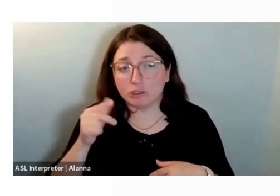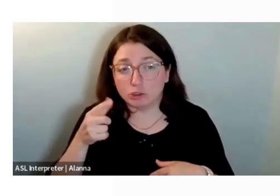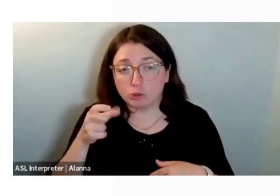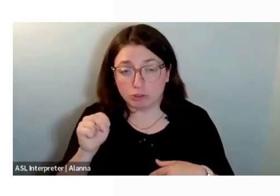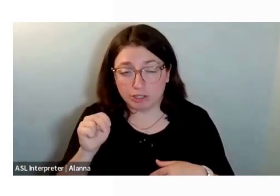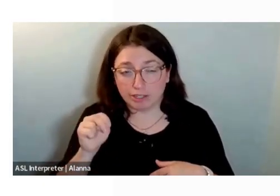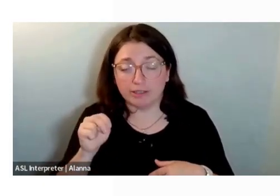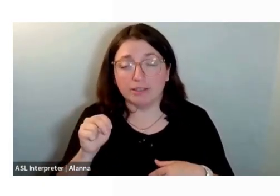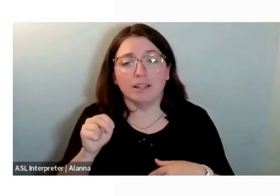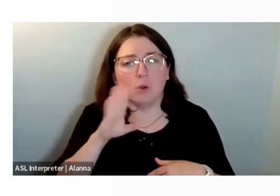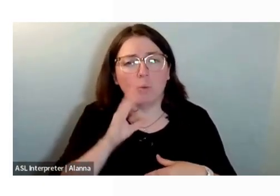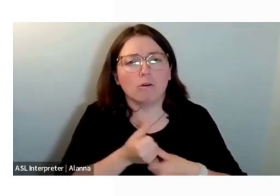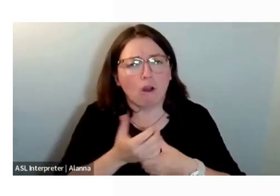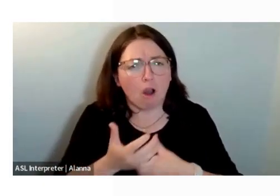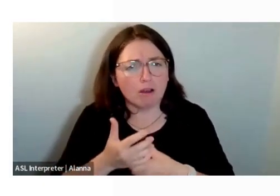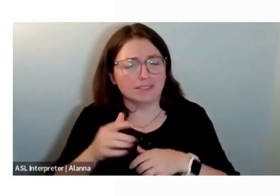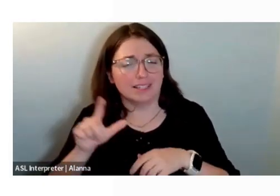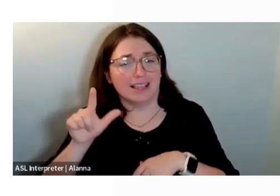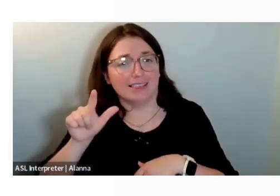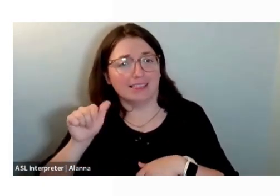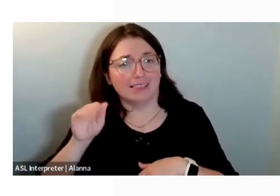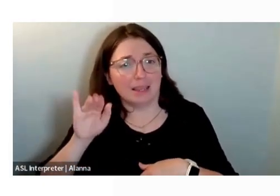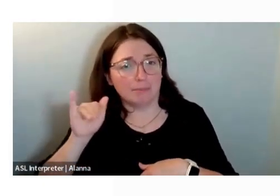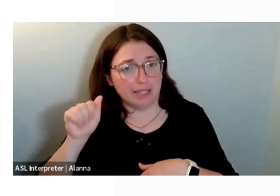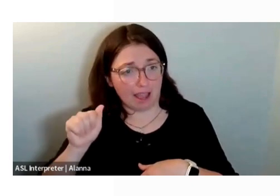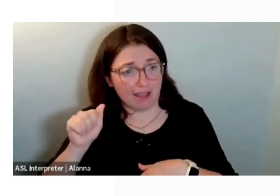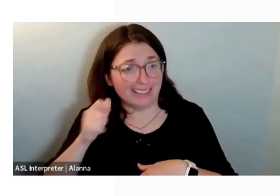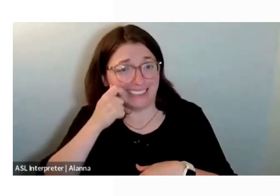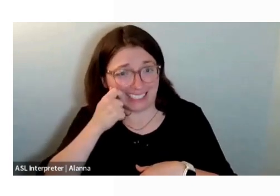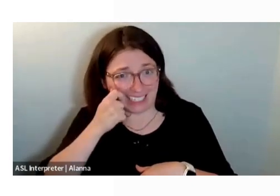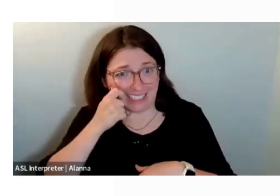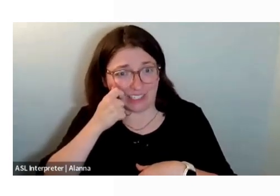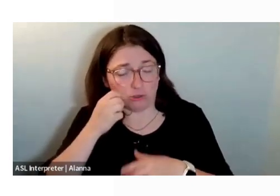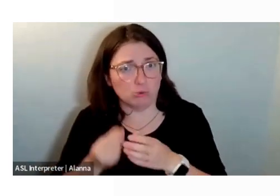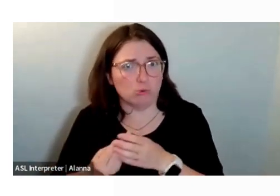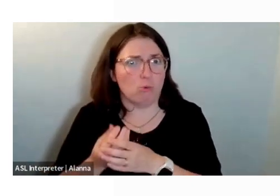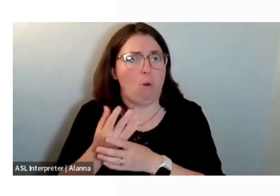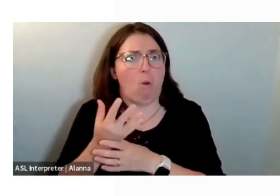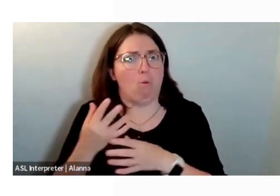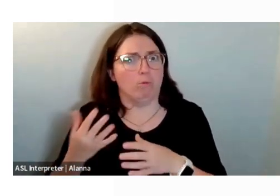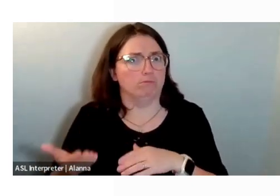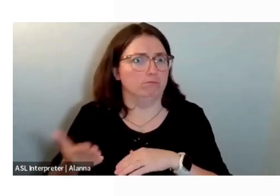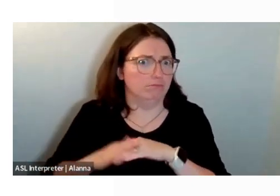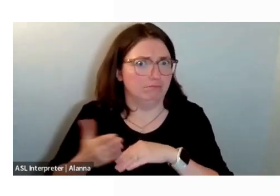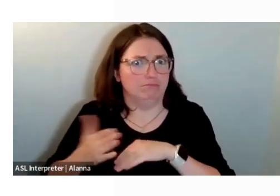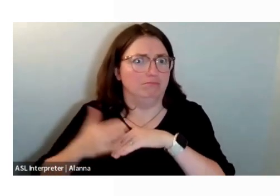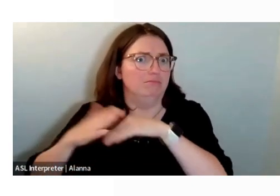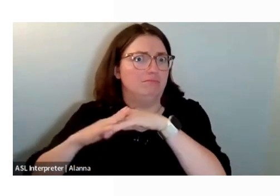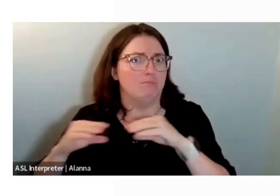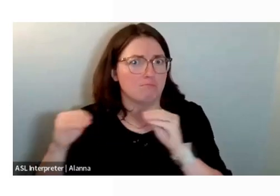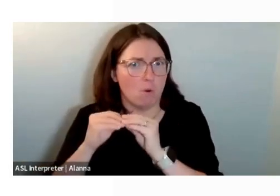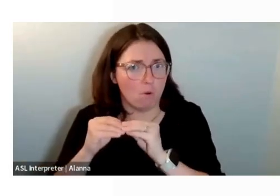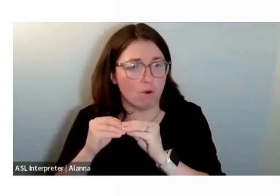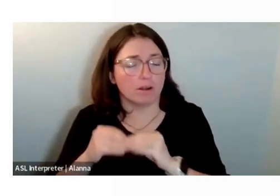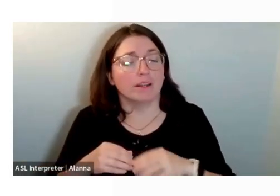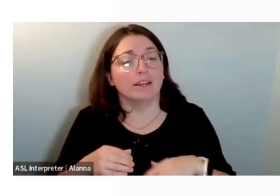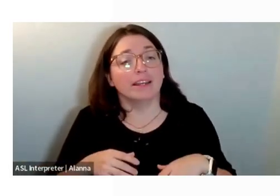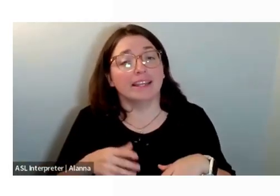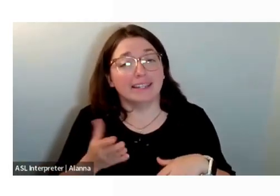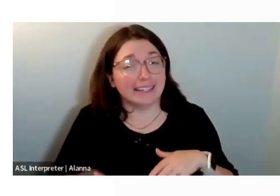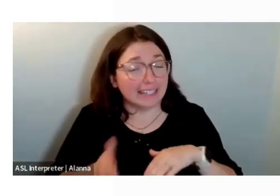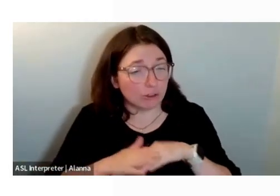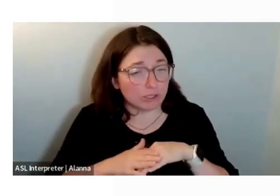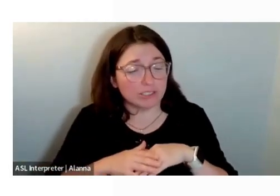regrow. It increases the elasticity and the stretchiness of the vaginal canal, and